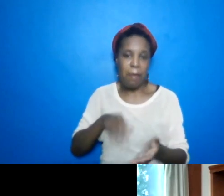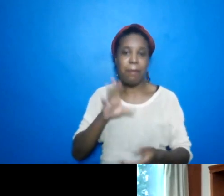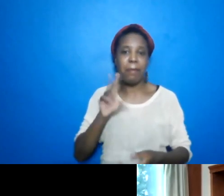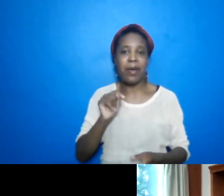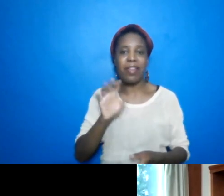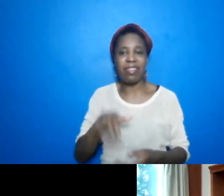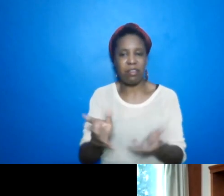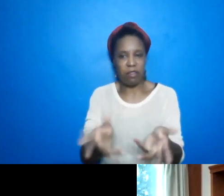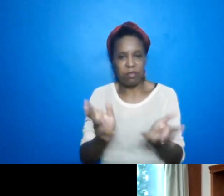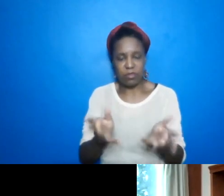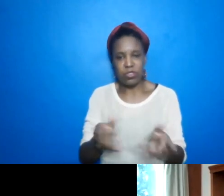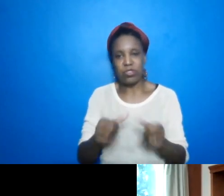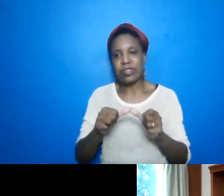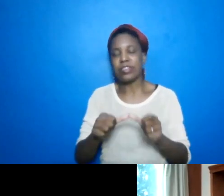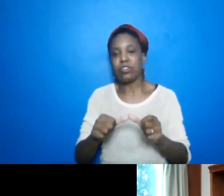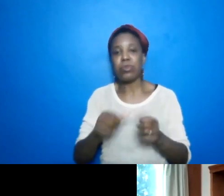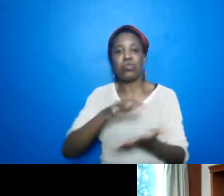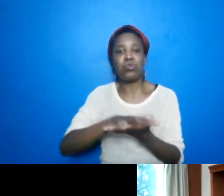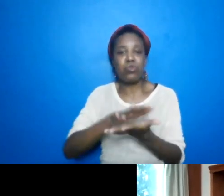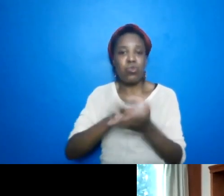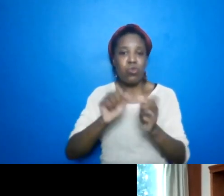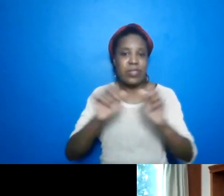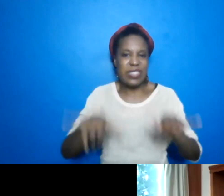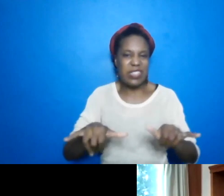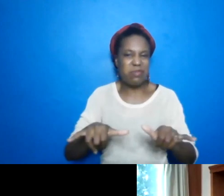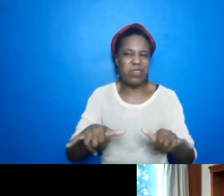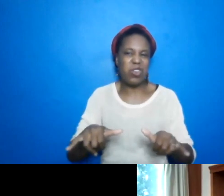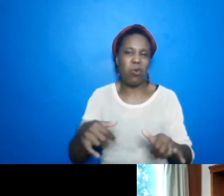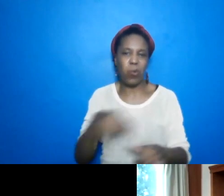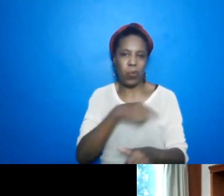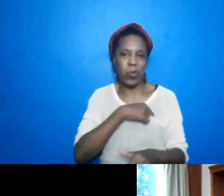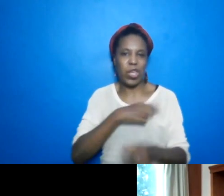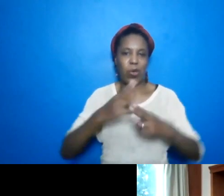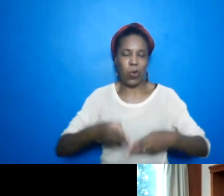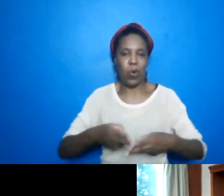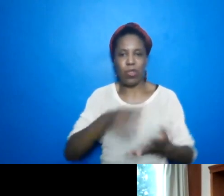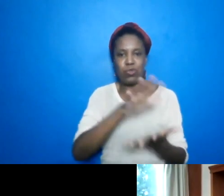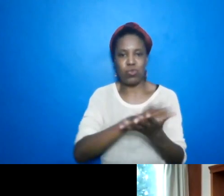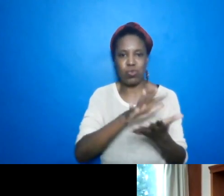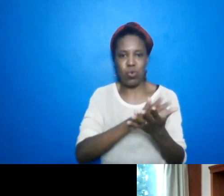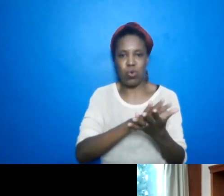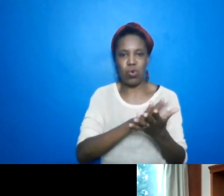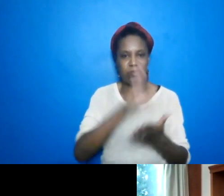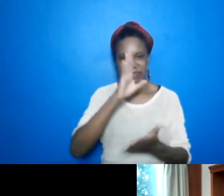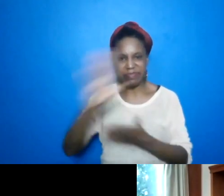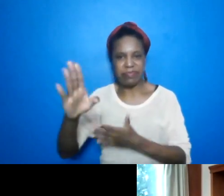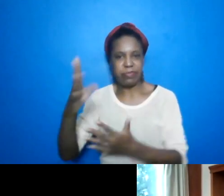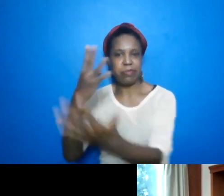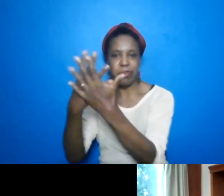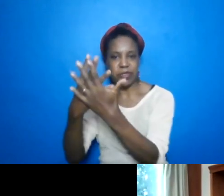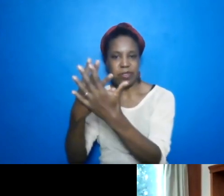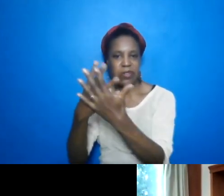we colloquially call the school to prison pipeline, but how um, Black and brown bodied youth were